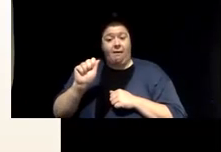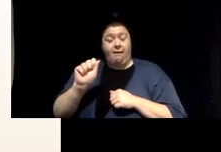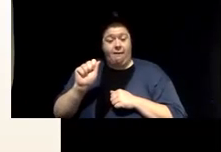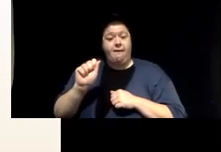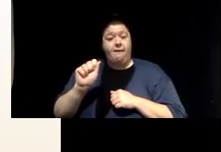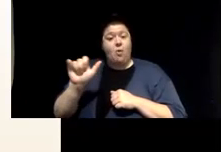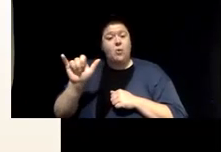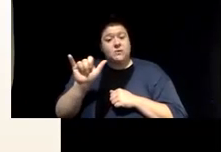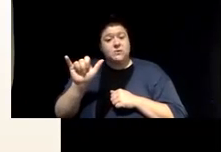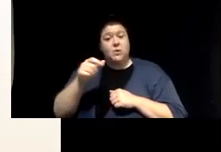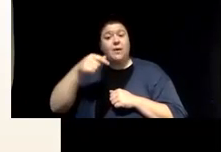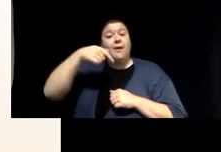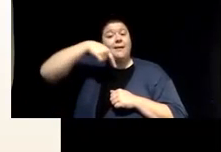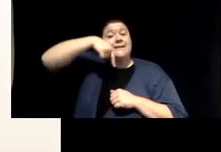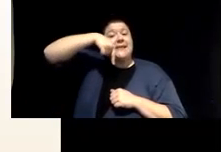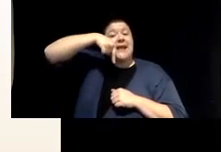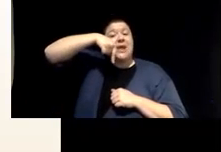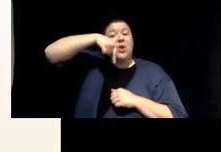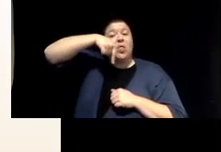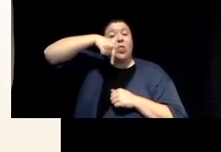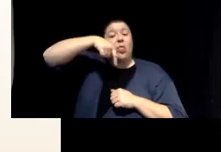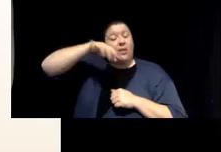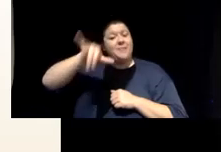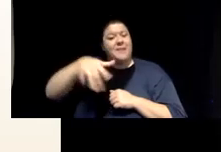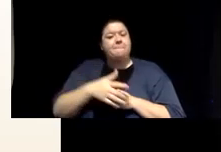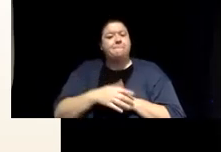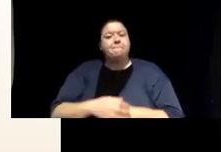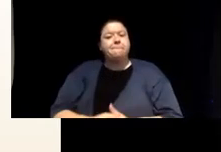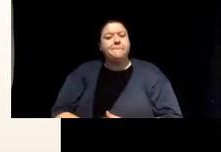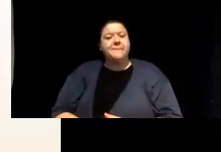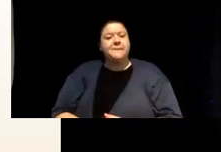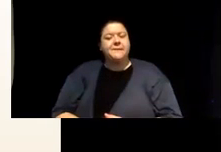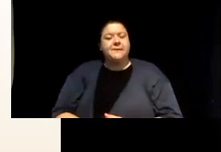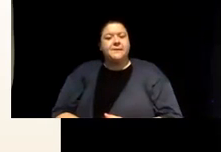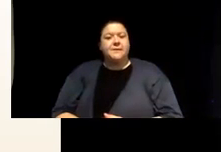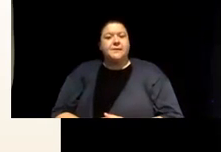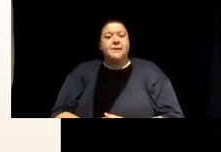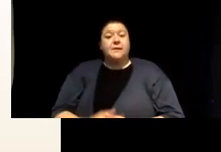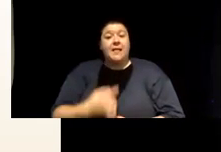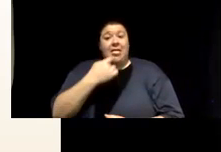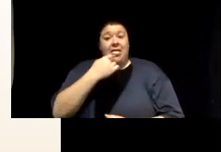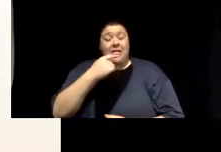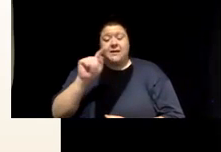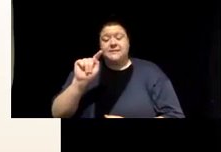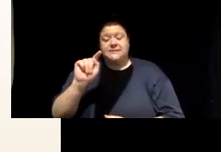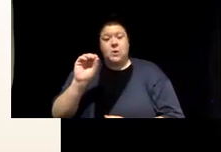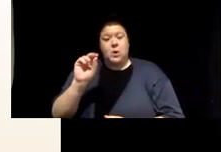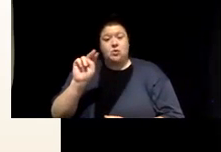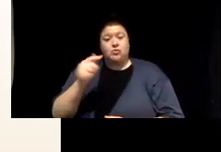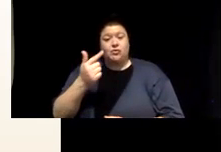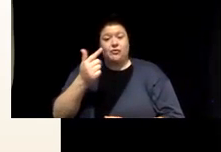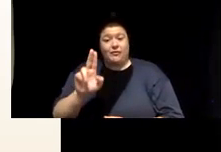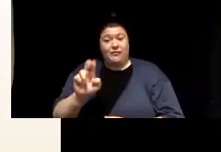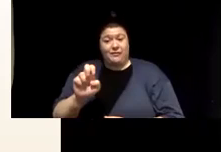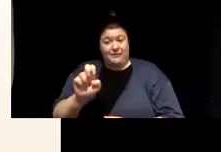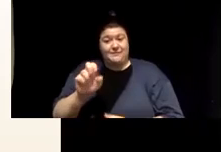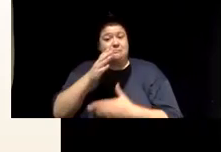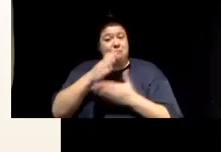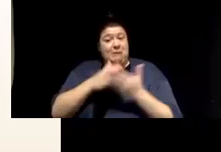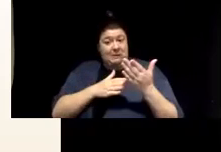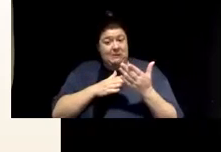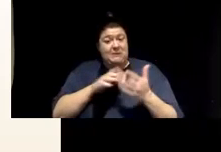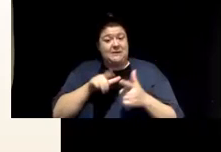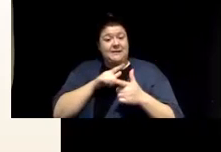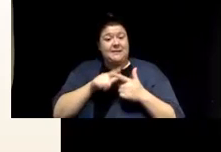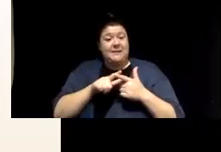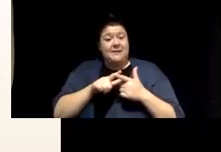is that little part that hangs down in the back. The tongue is part of your mouth, obviously, and then what's